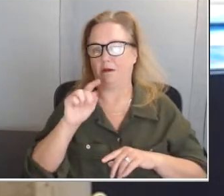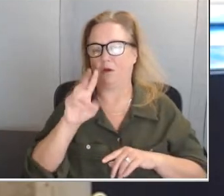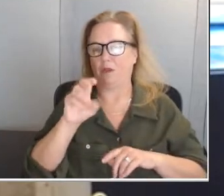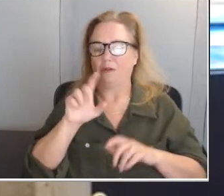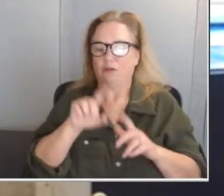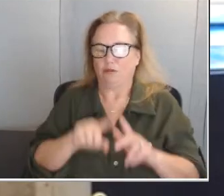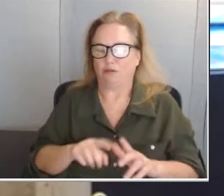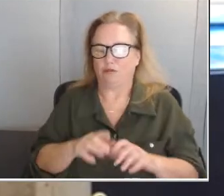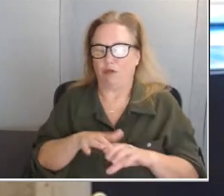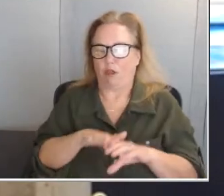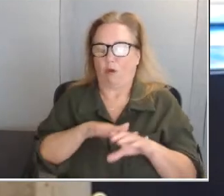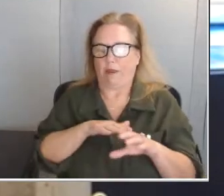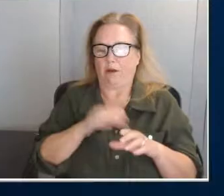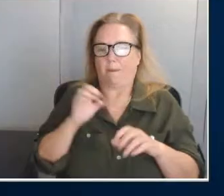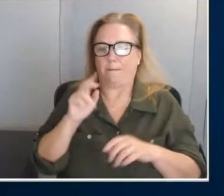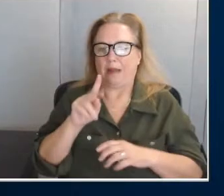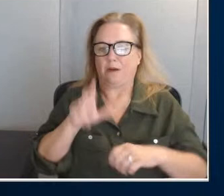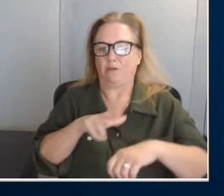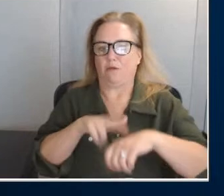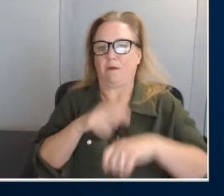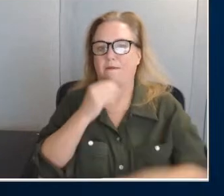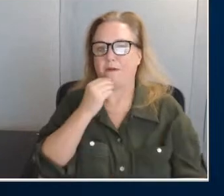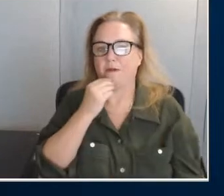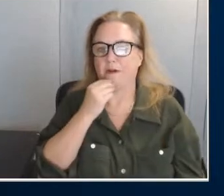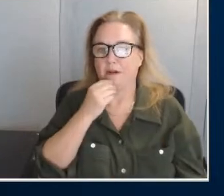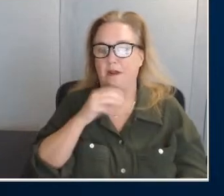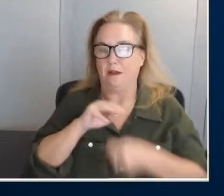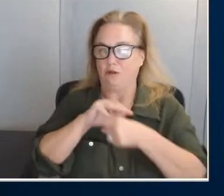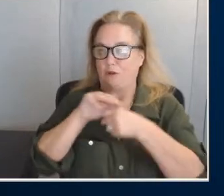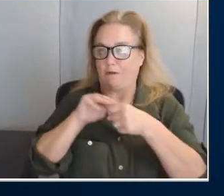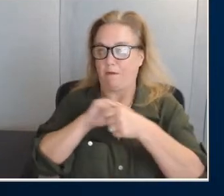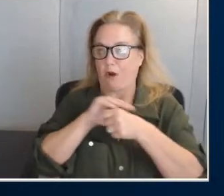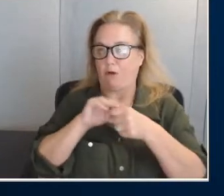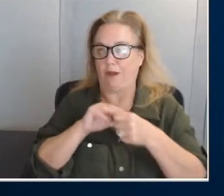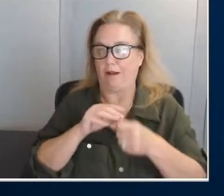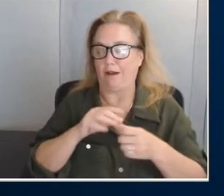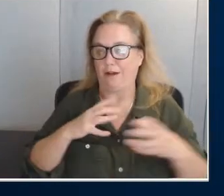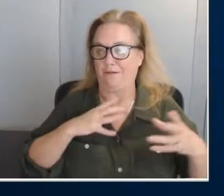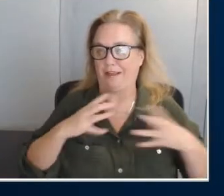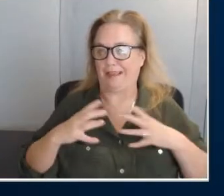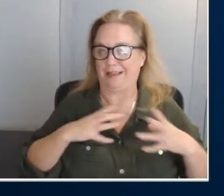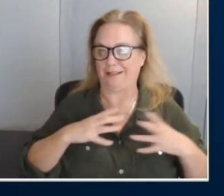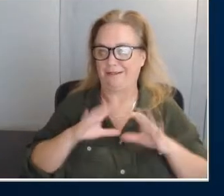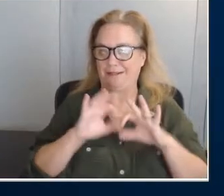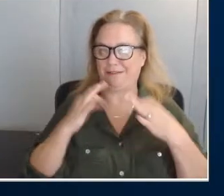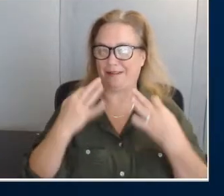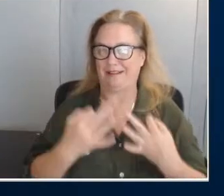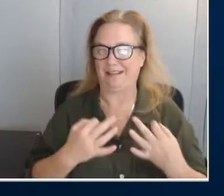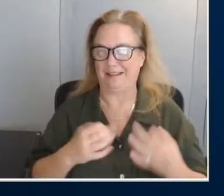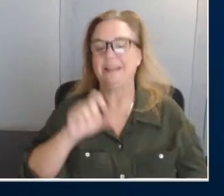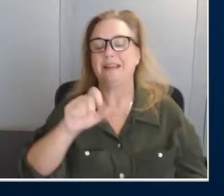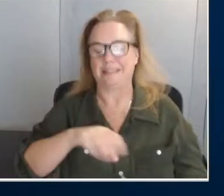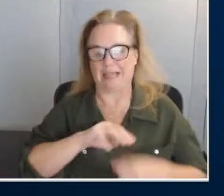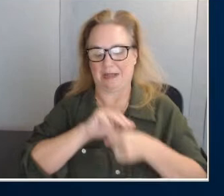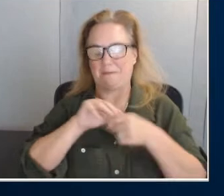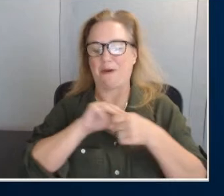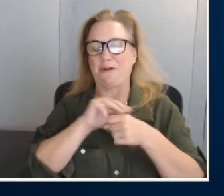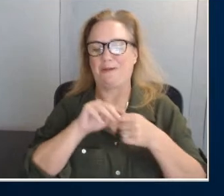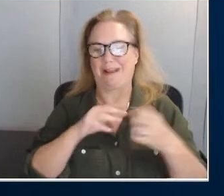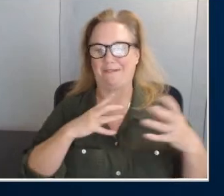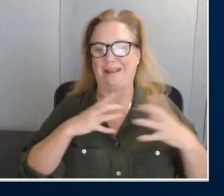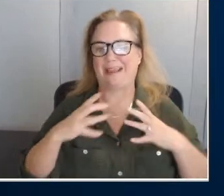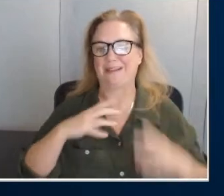kind of my routine diet. Were you able to have a margarita on your vacation with your fiance? I was, yes.